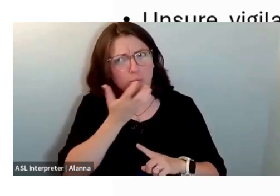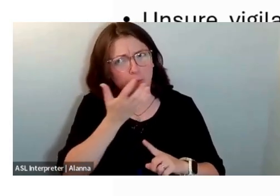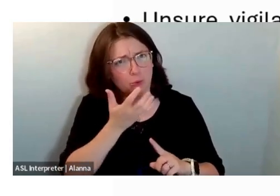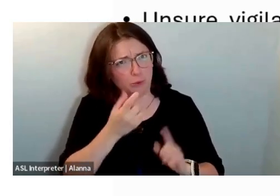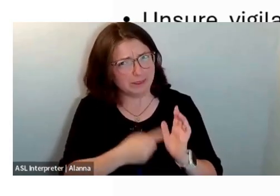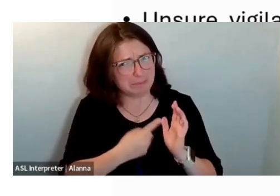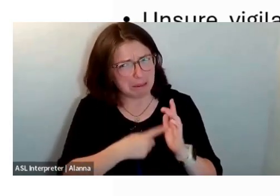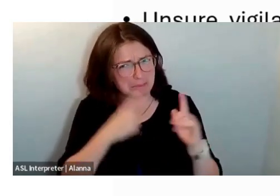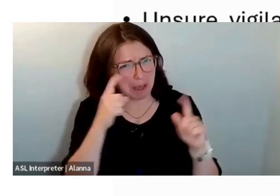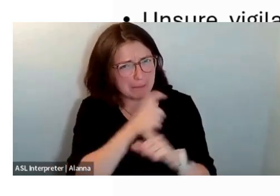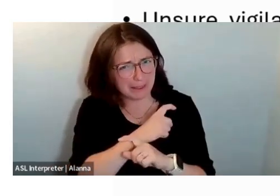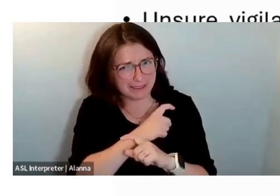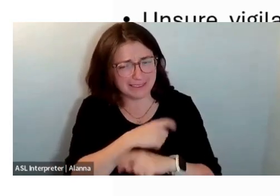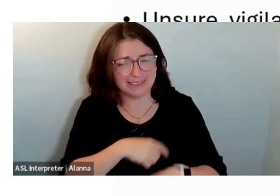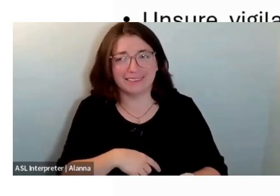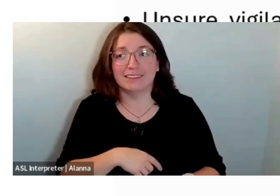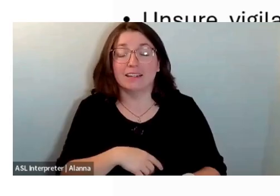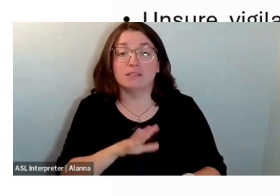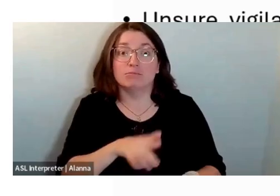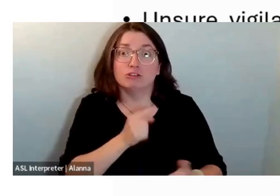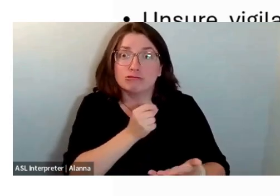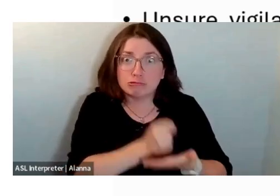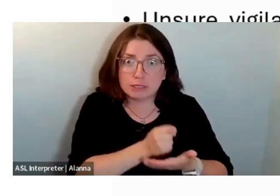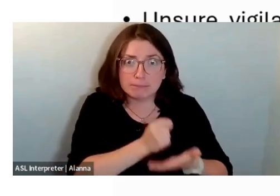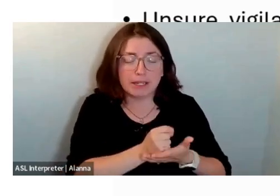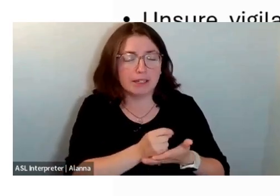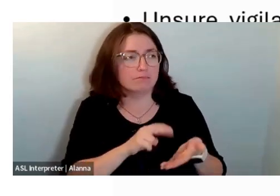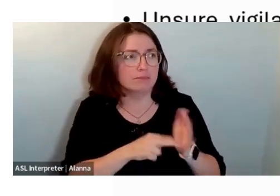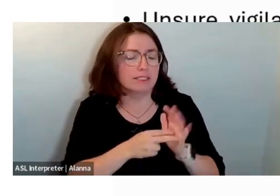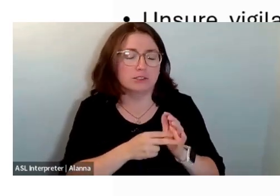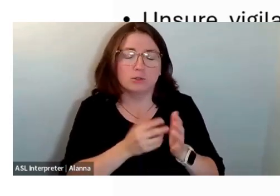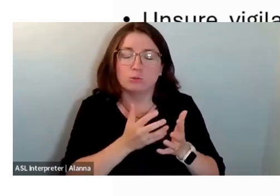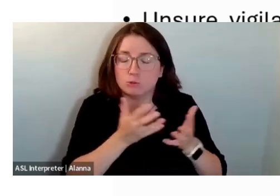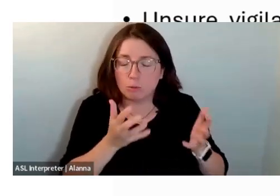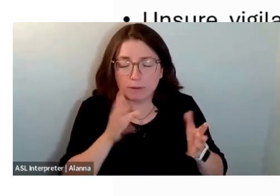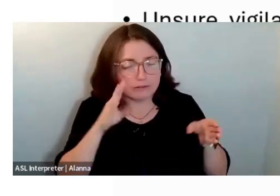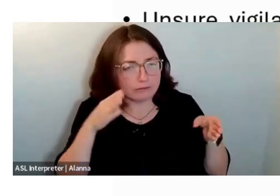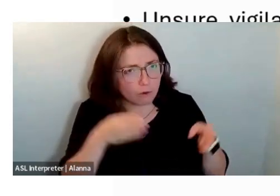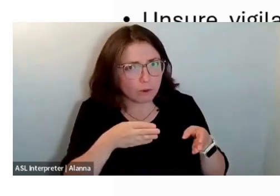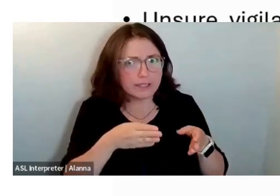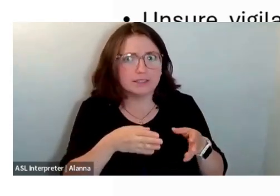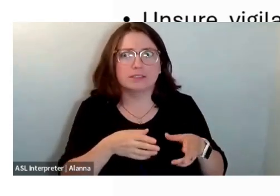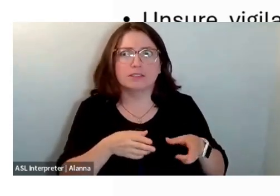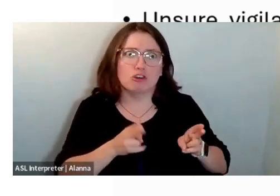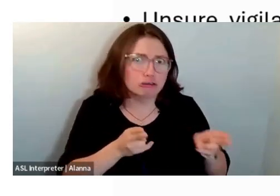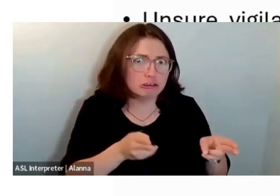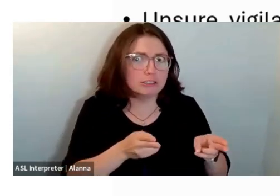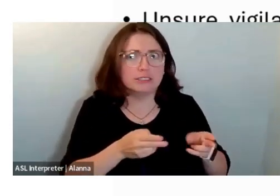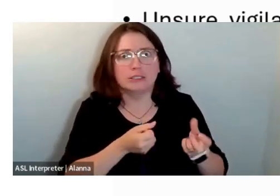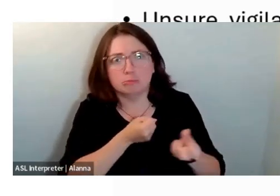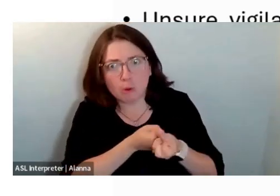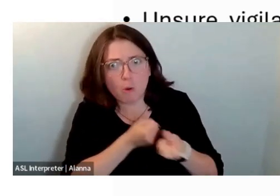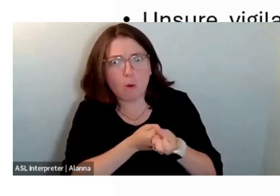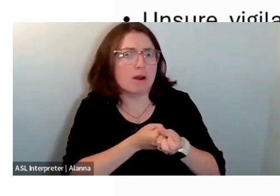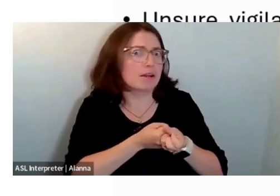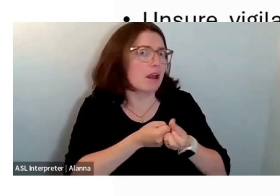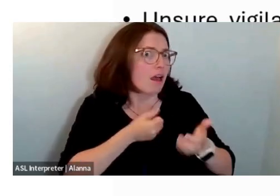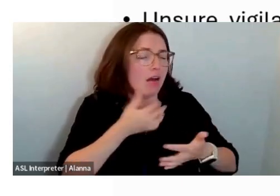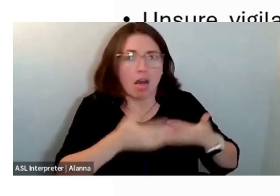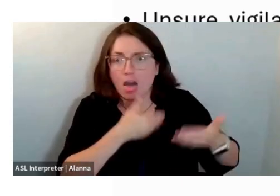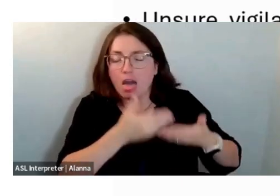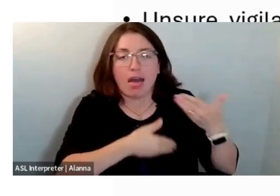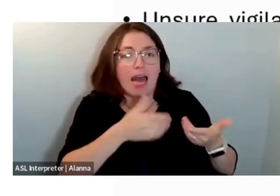complicated. During treatment, there's so much focus, urgency, and support, and then suddenly all